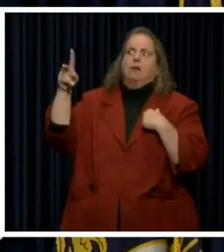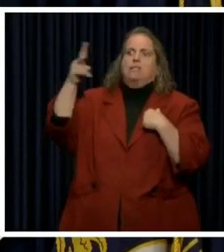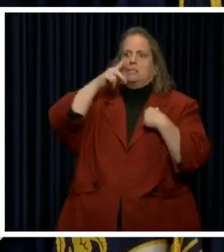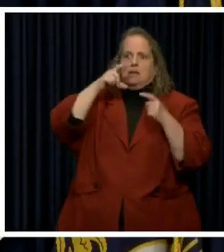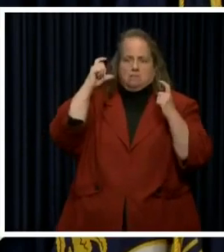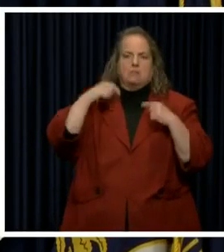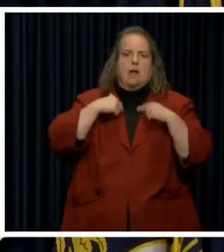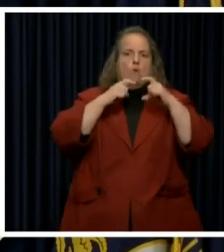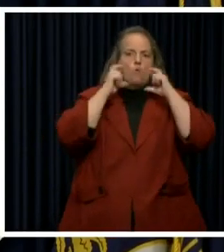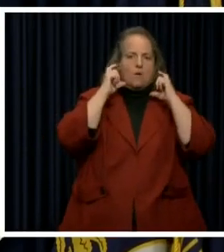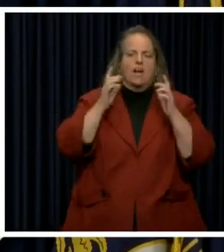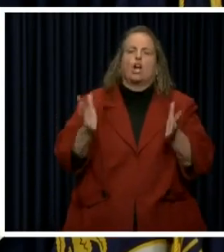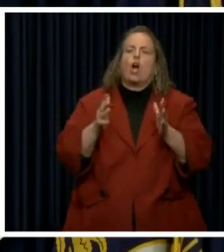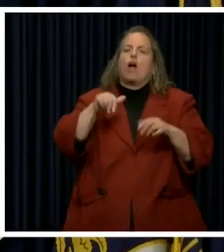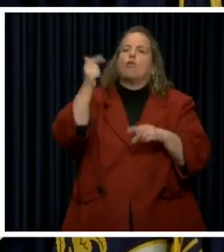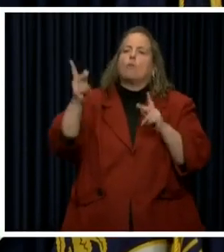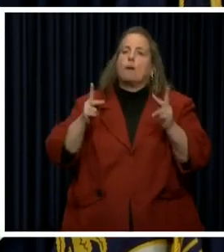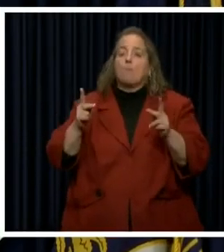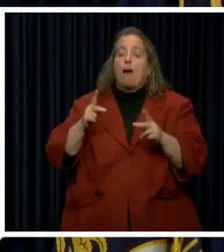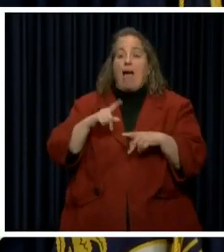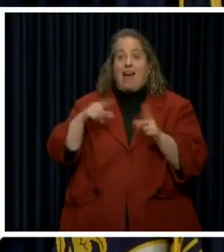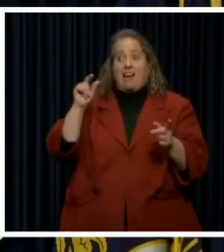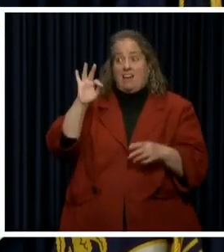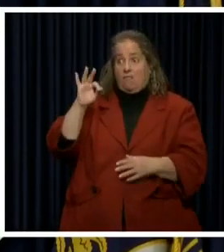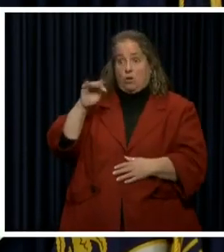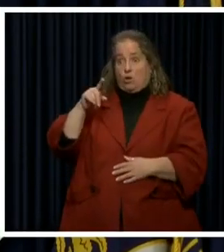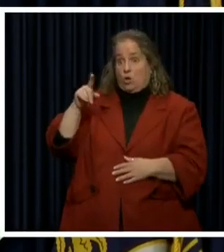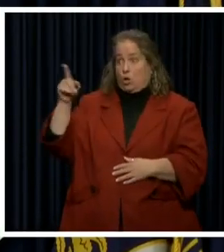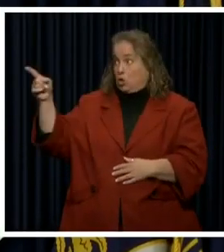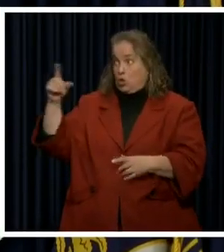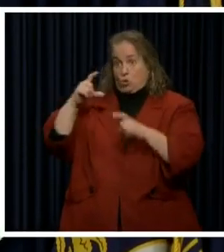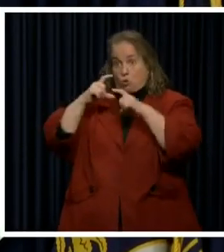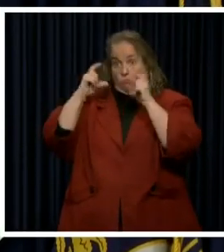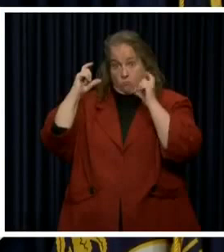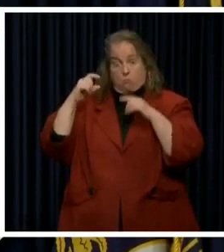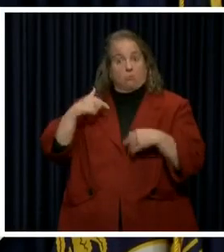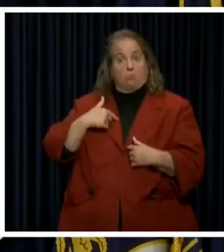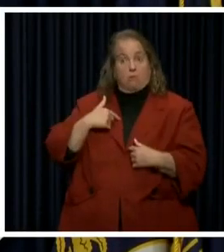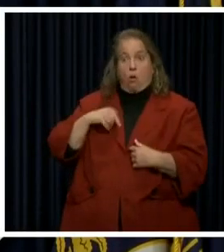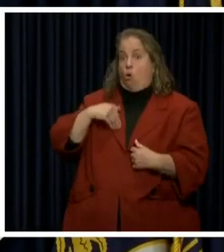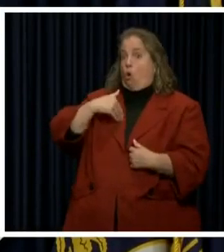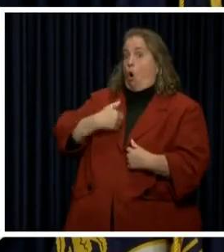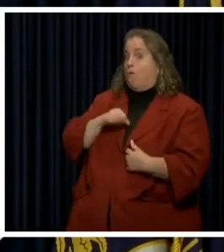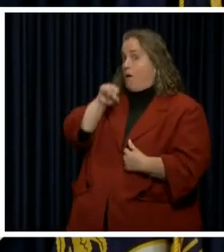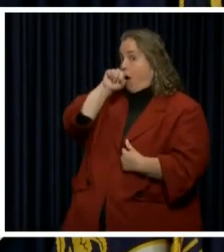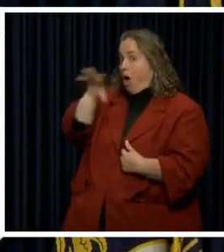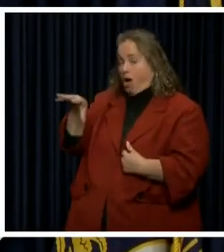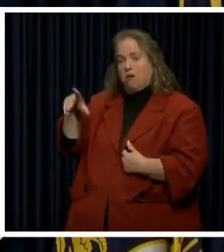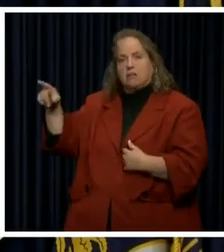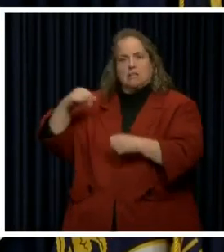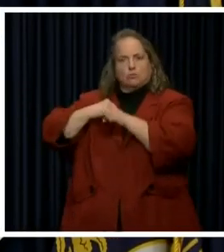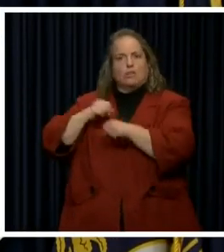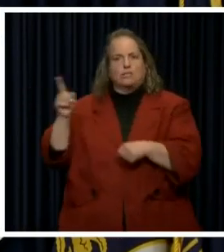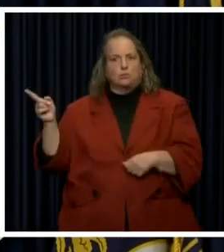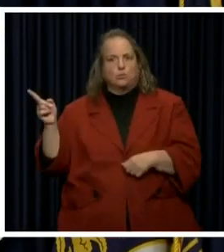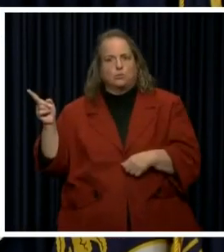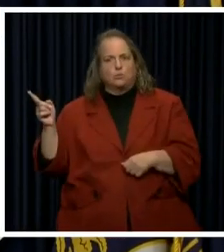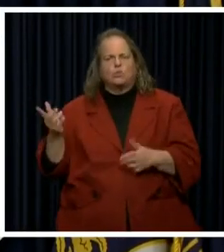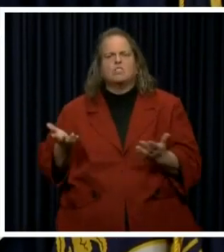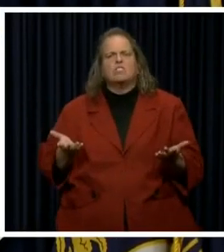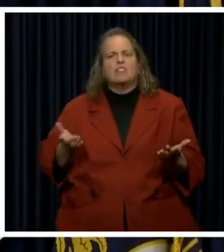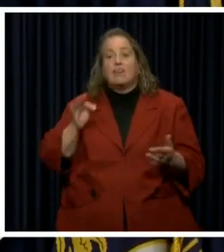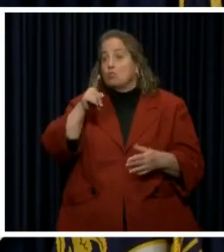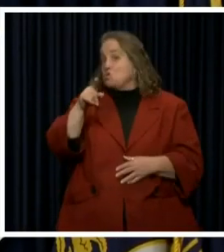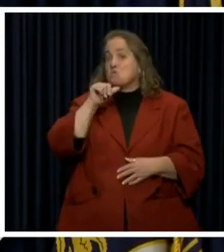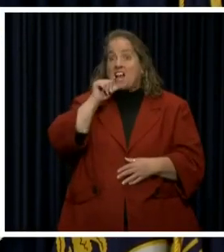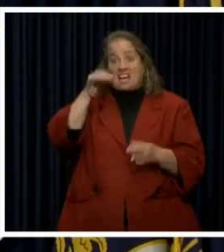cough in your direction, this may protect you. But if you're not wearing it, how can you expect somebody else to wear it? So all of